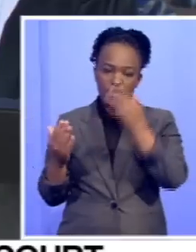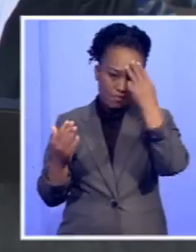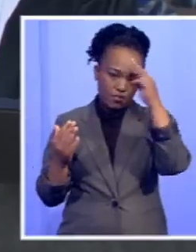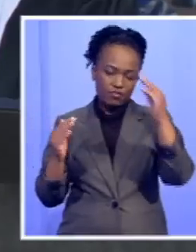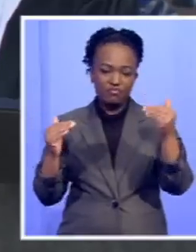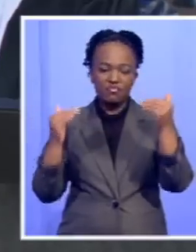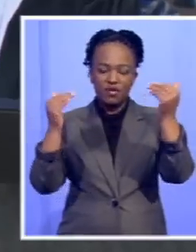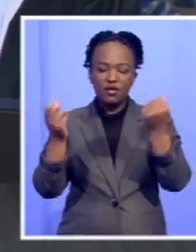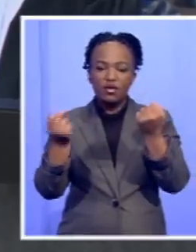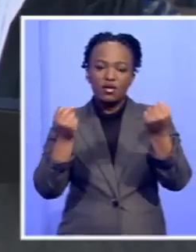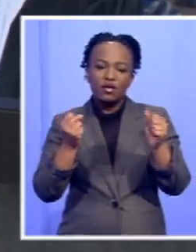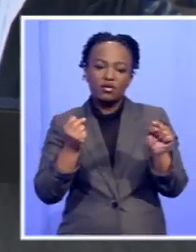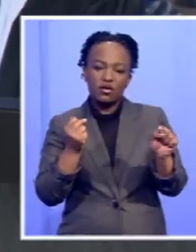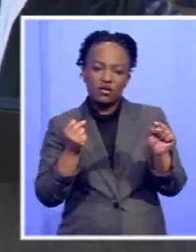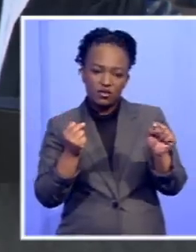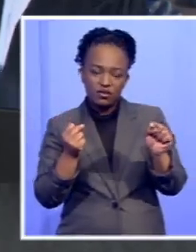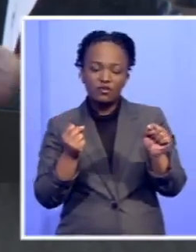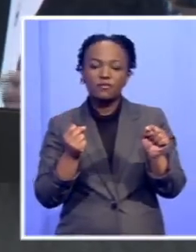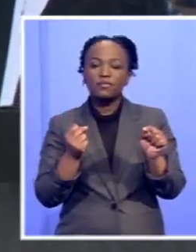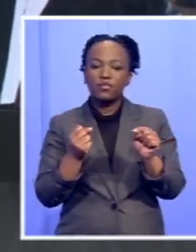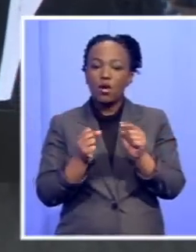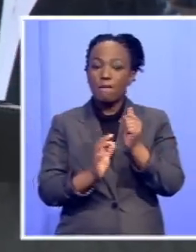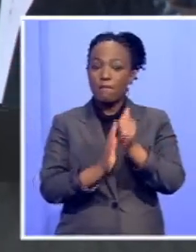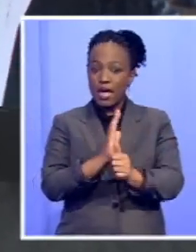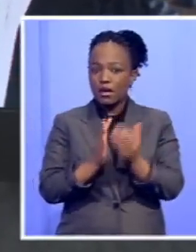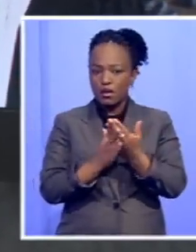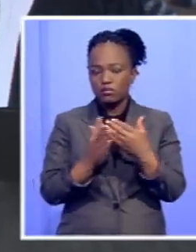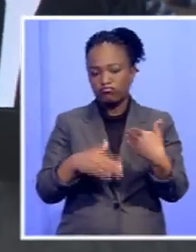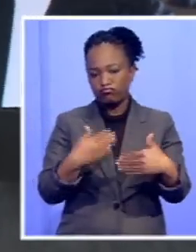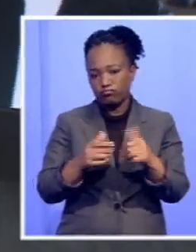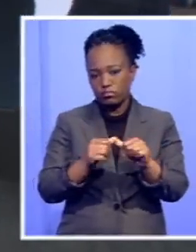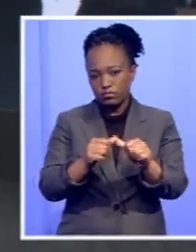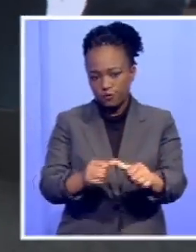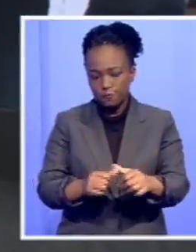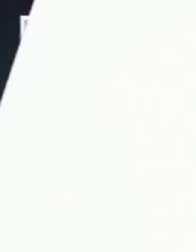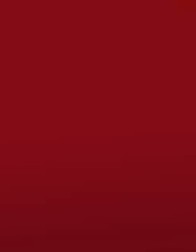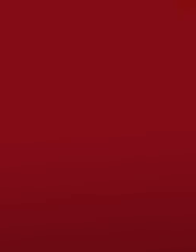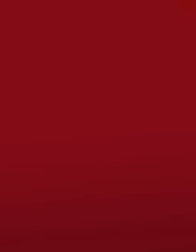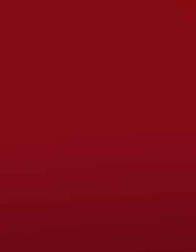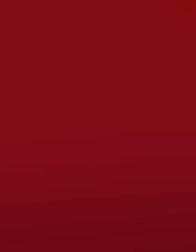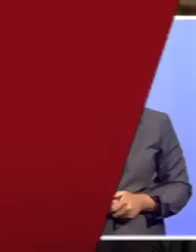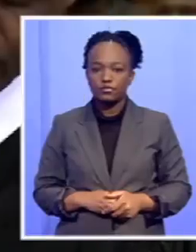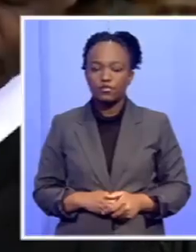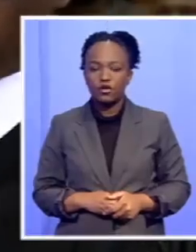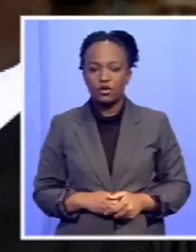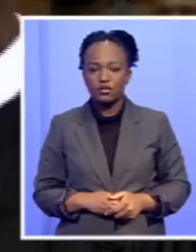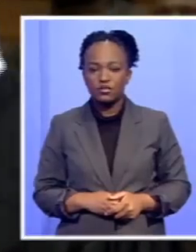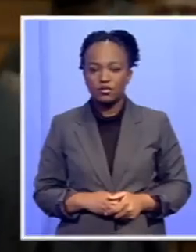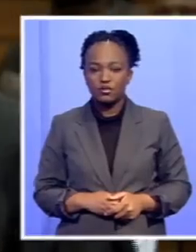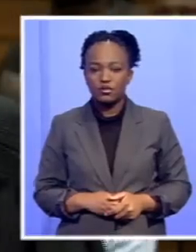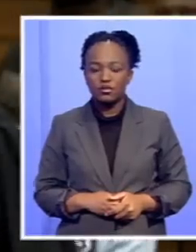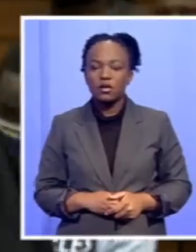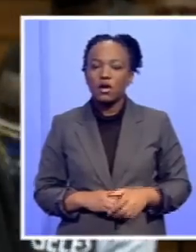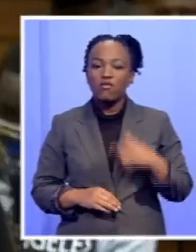Court. The Senzo Meyiwa murder trial still continues. For the beginner, I can be able to start.